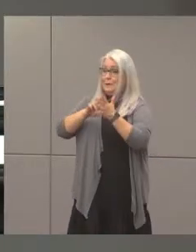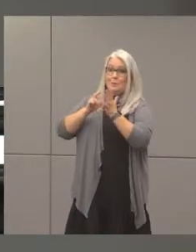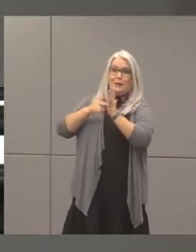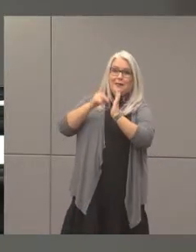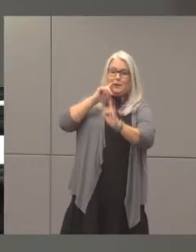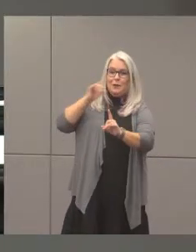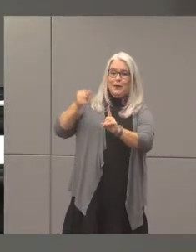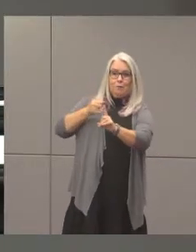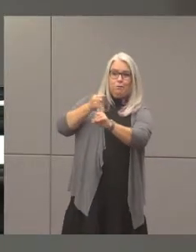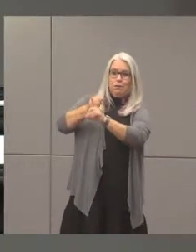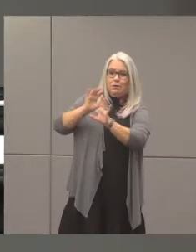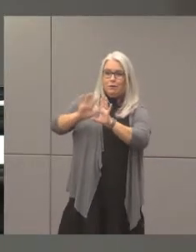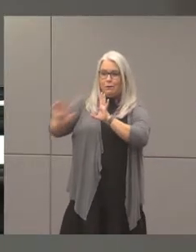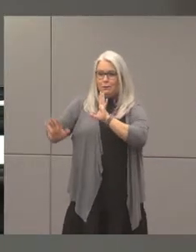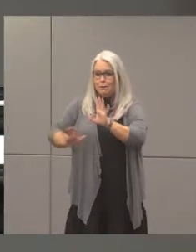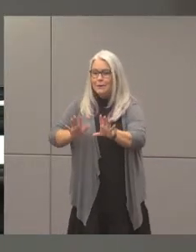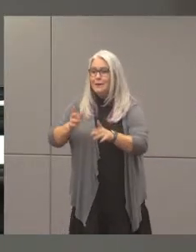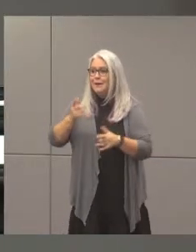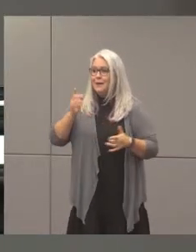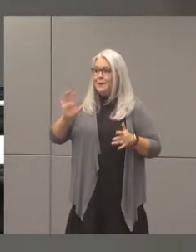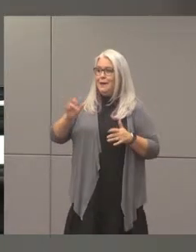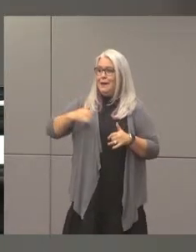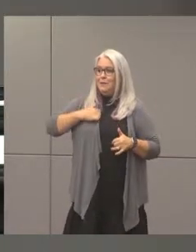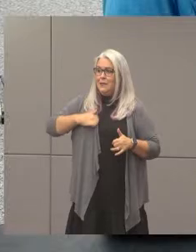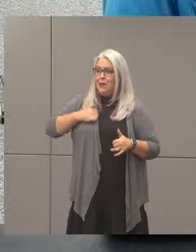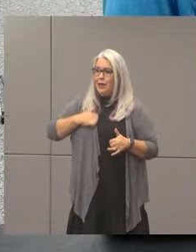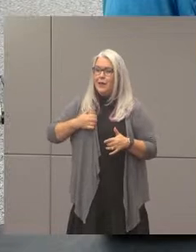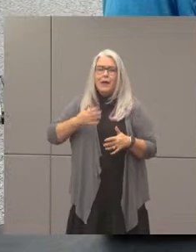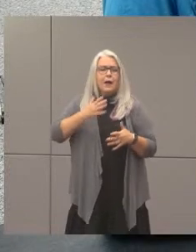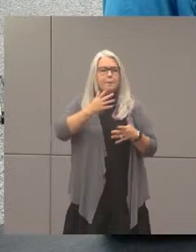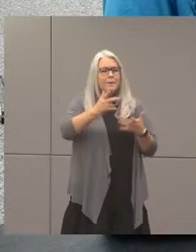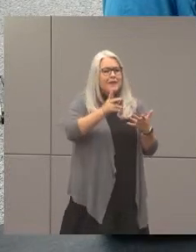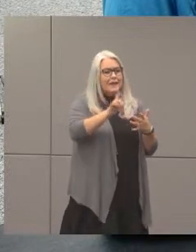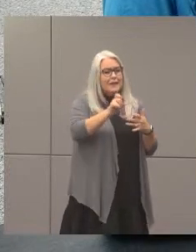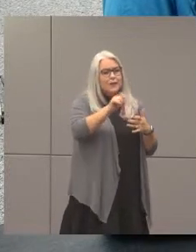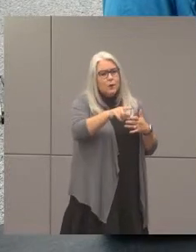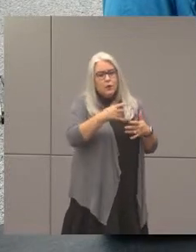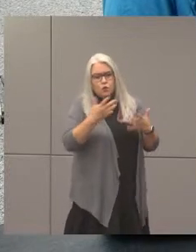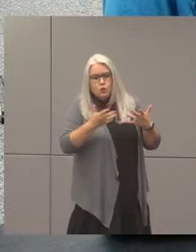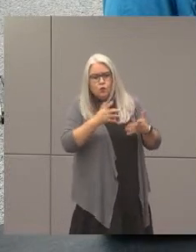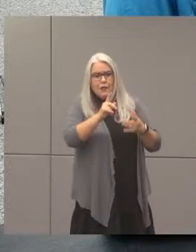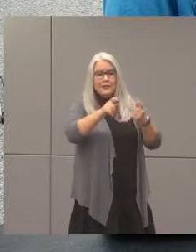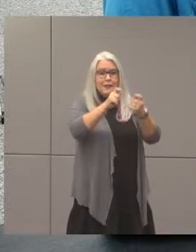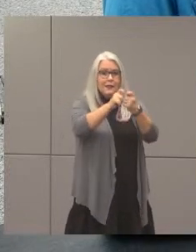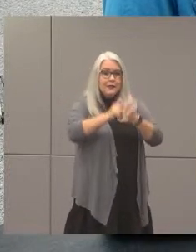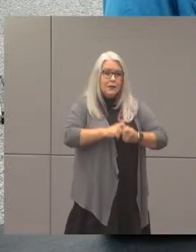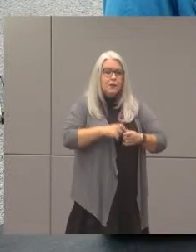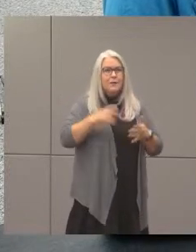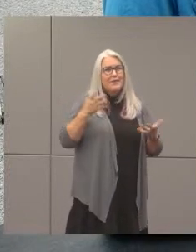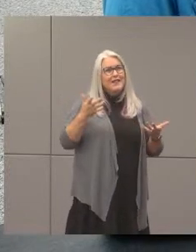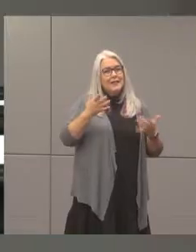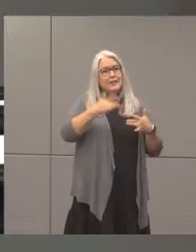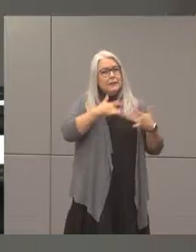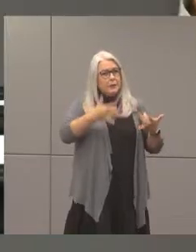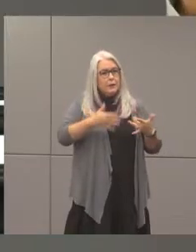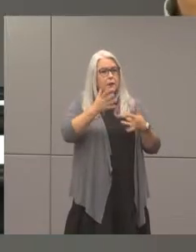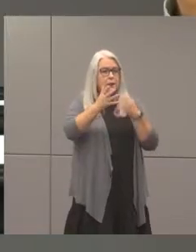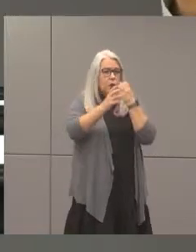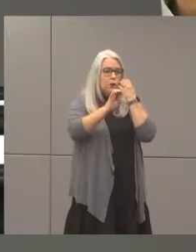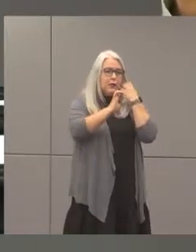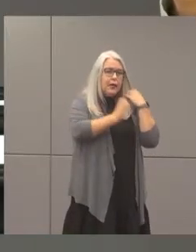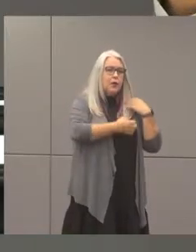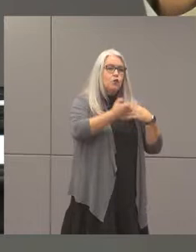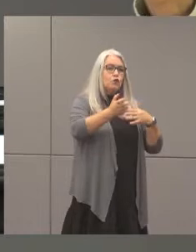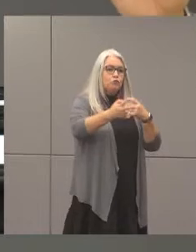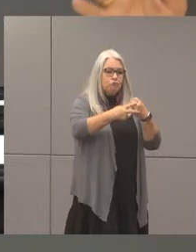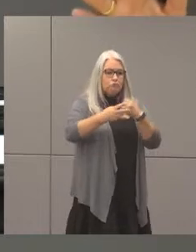blindside you. If I did, I apologize. I'd have to ask what details of the environmental There's report. usually the energy